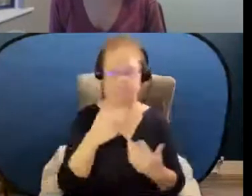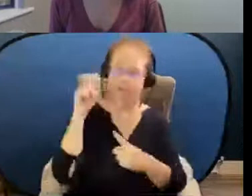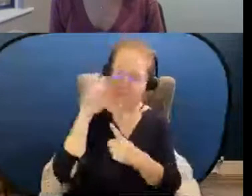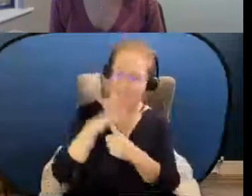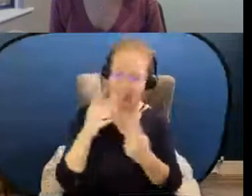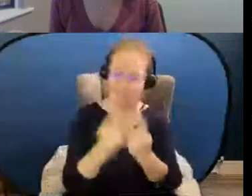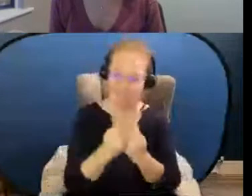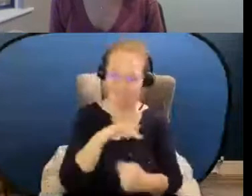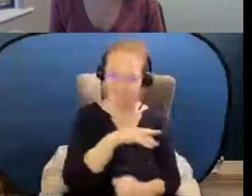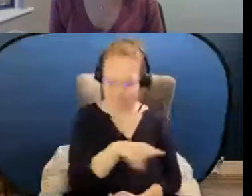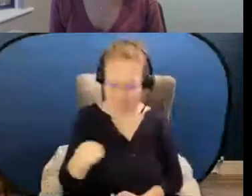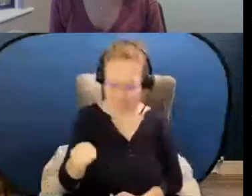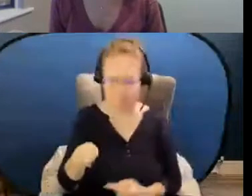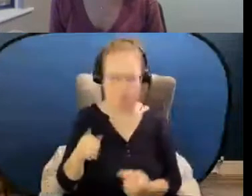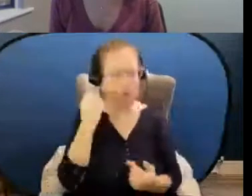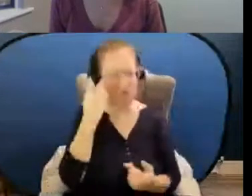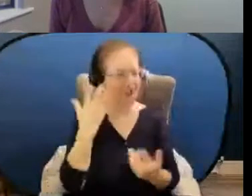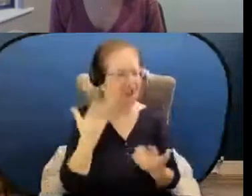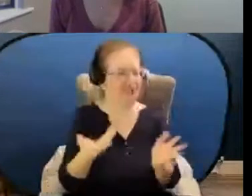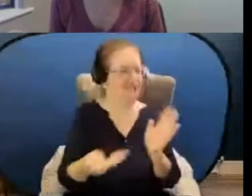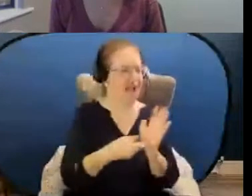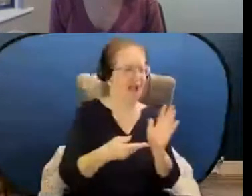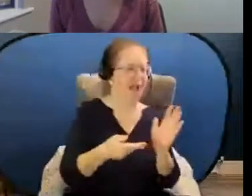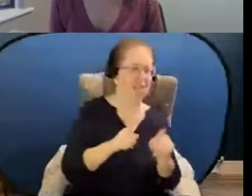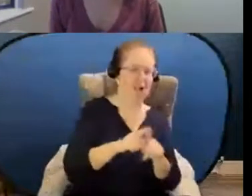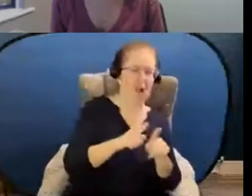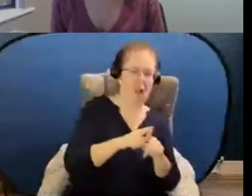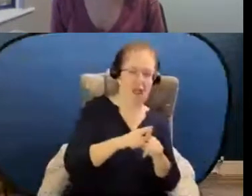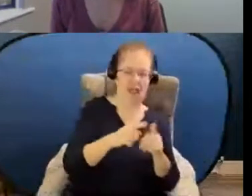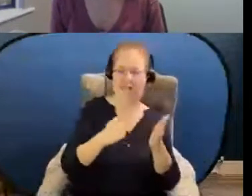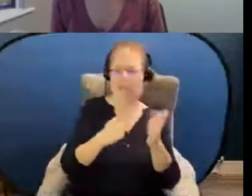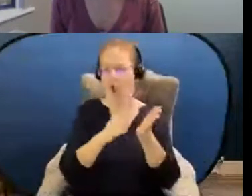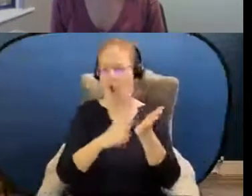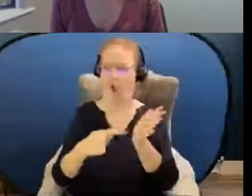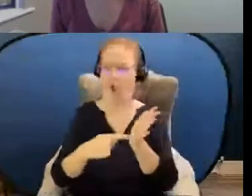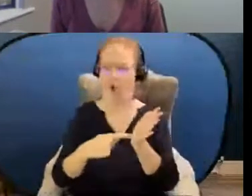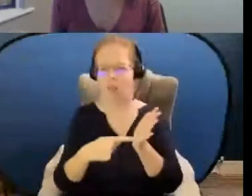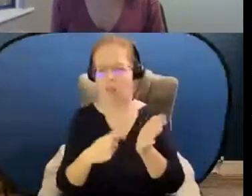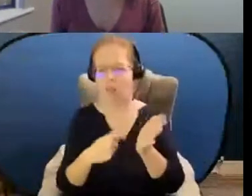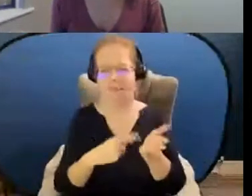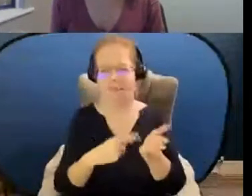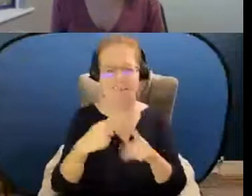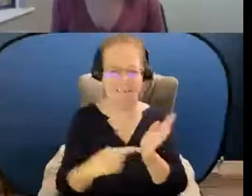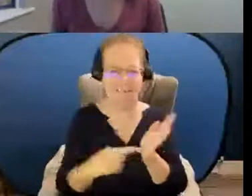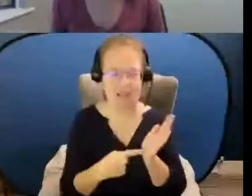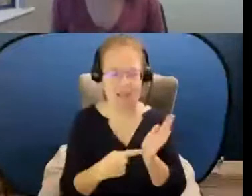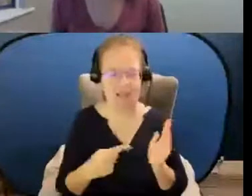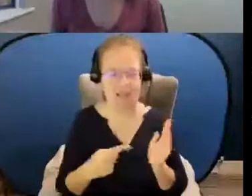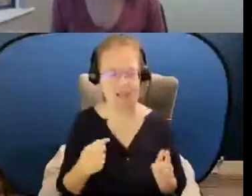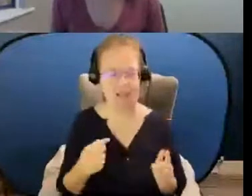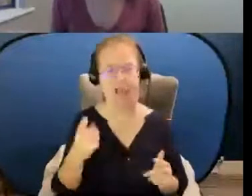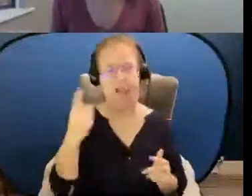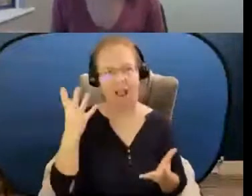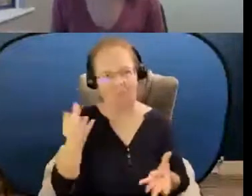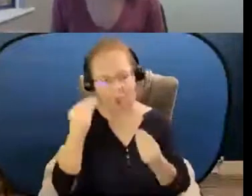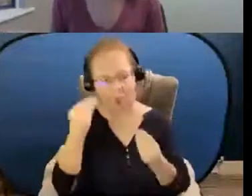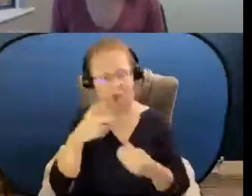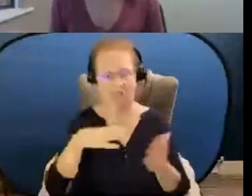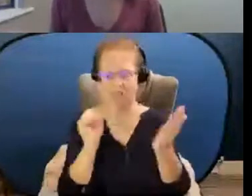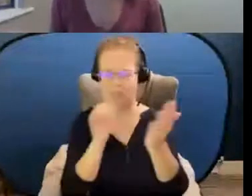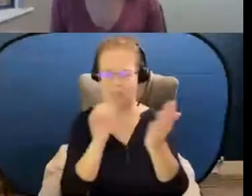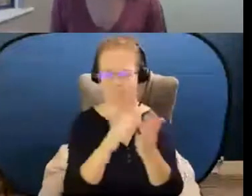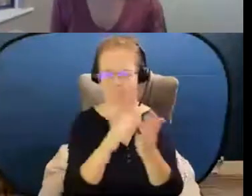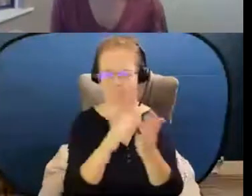then when you forget things like to add in alt text, to have little warnings just to put that up there. But even on the